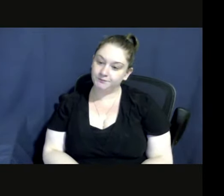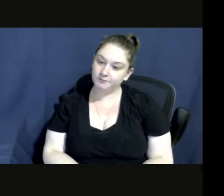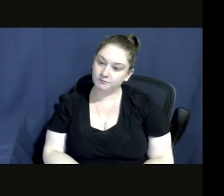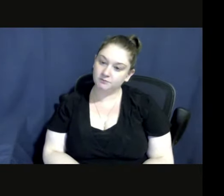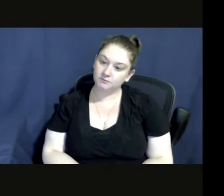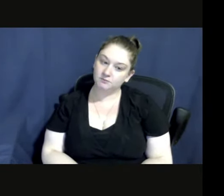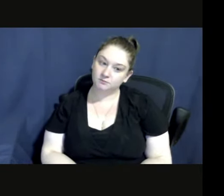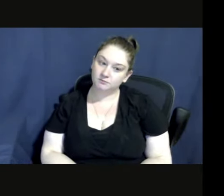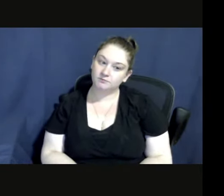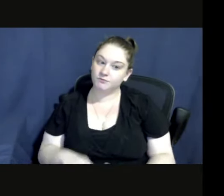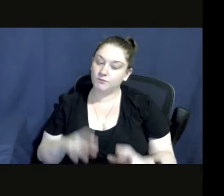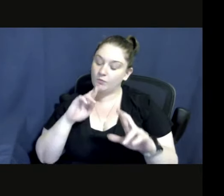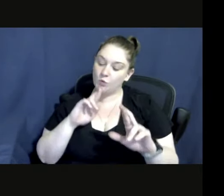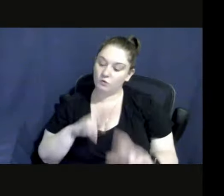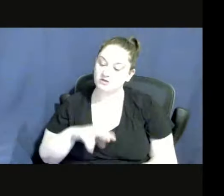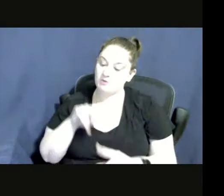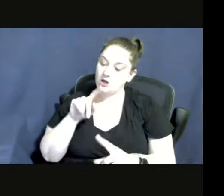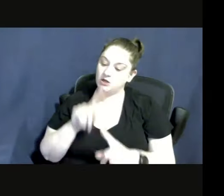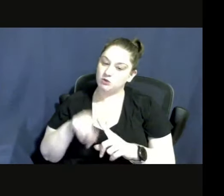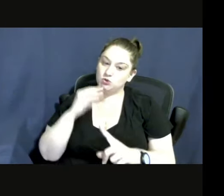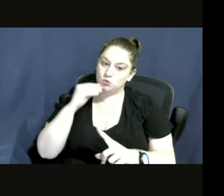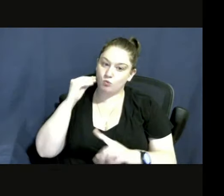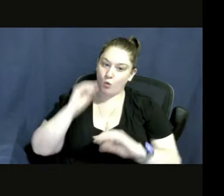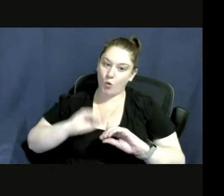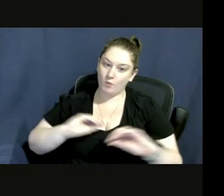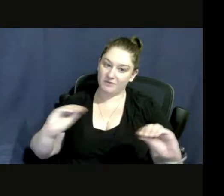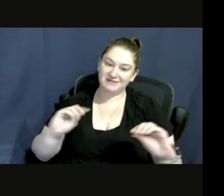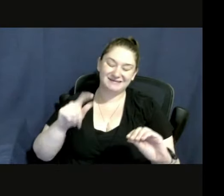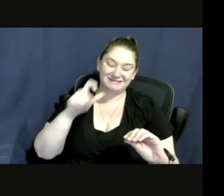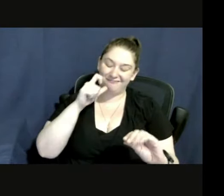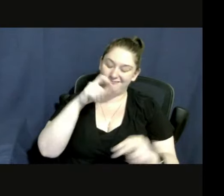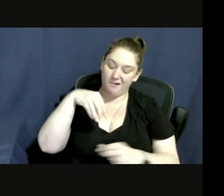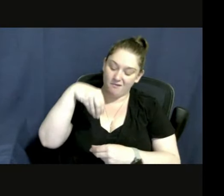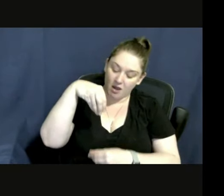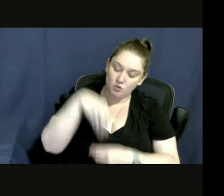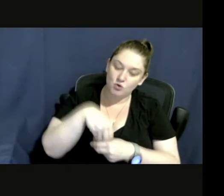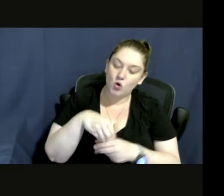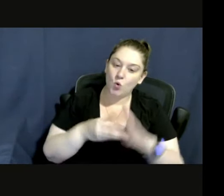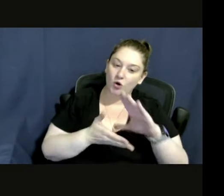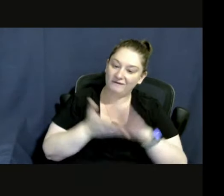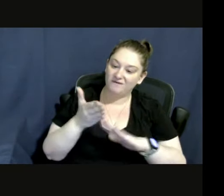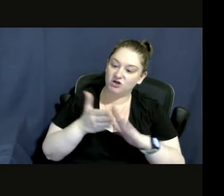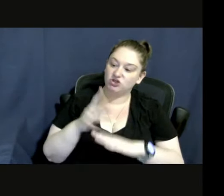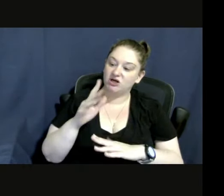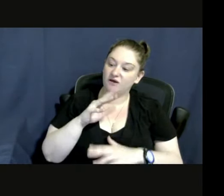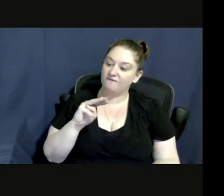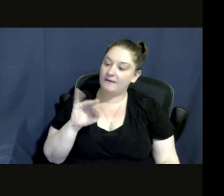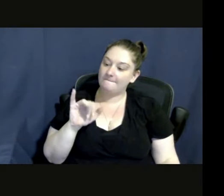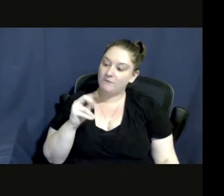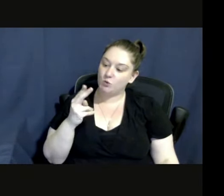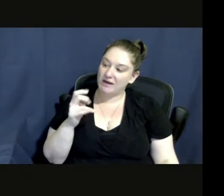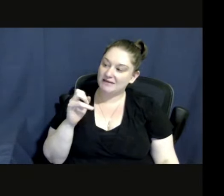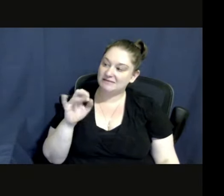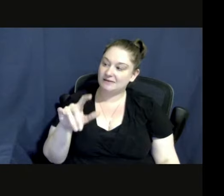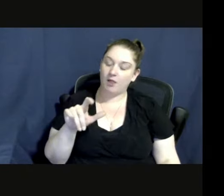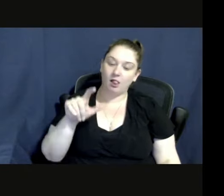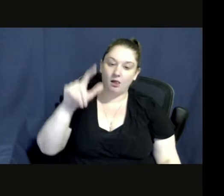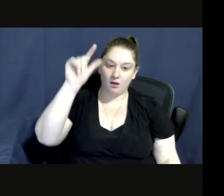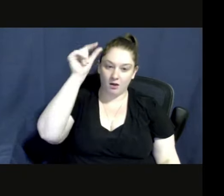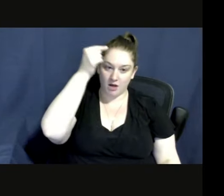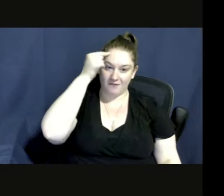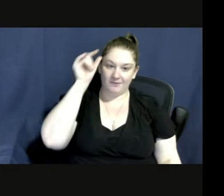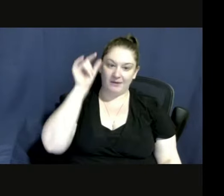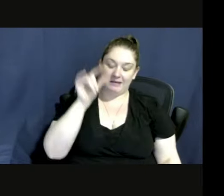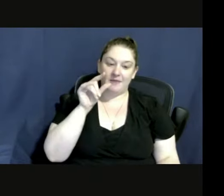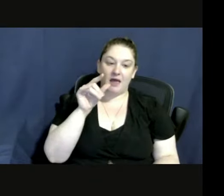responding to homelessness is not a core function of a municipal government. That is a function of